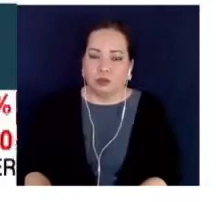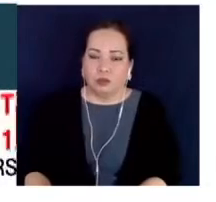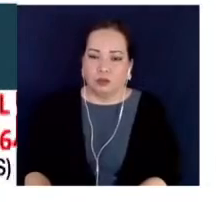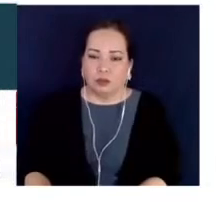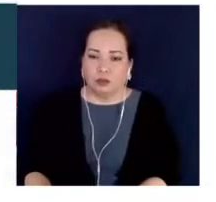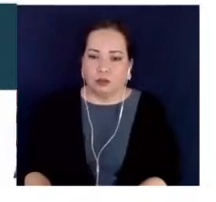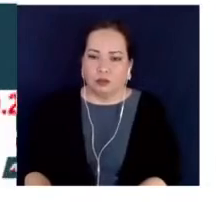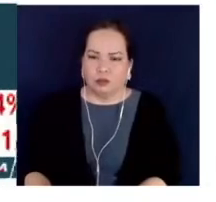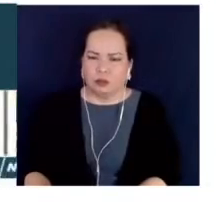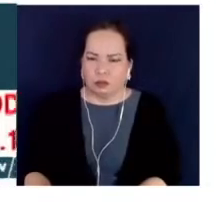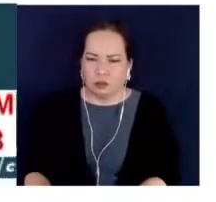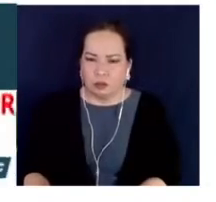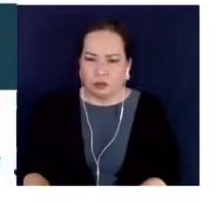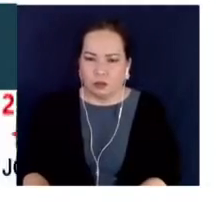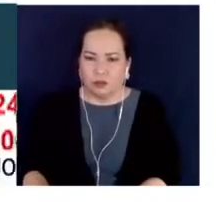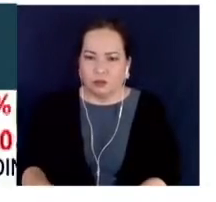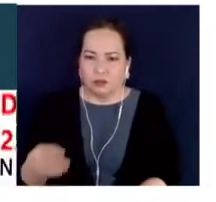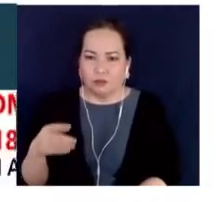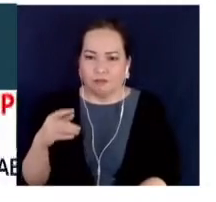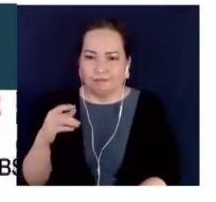what you call